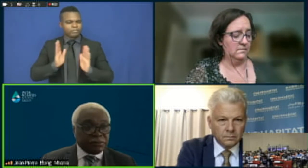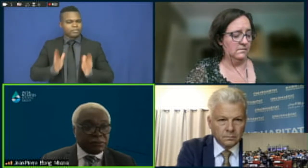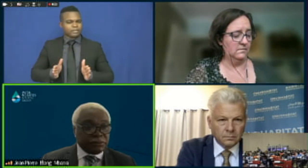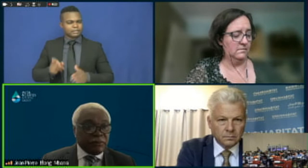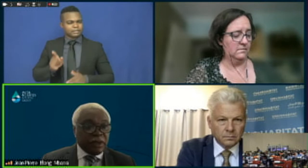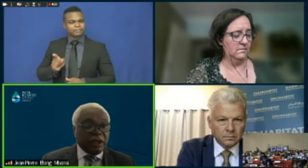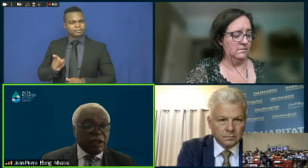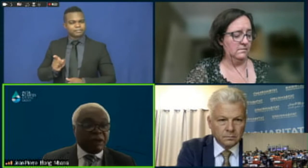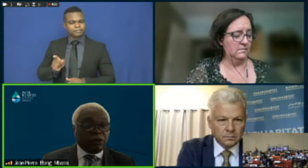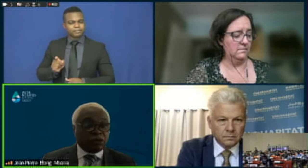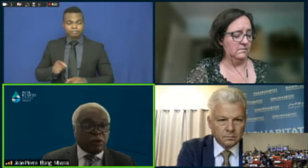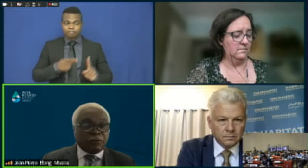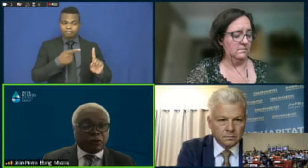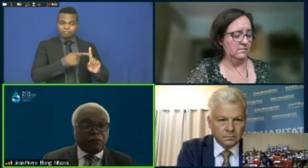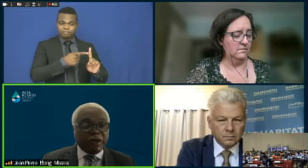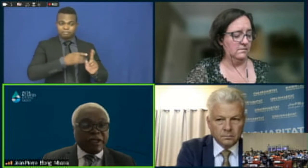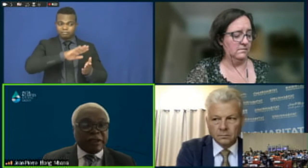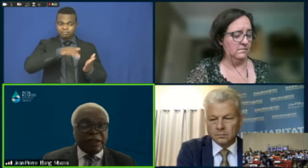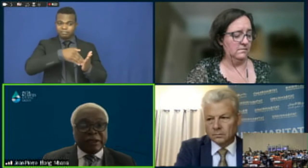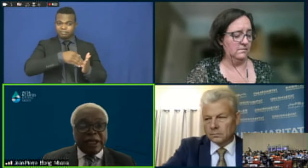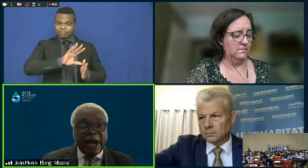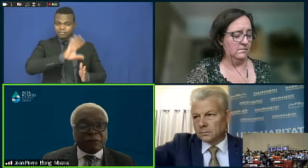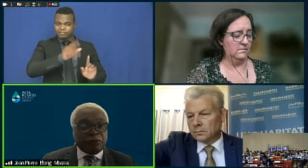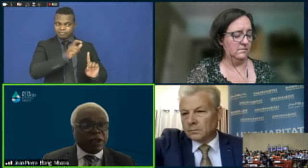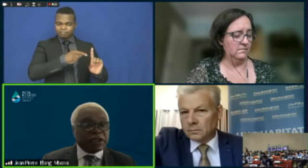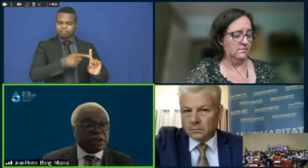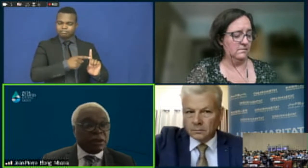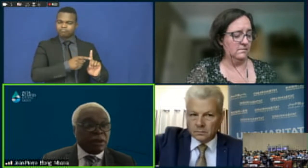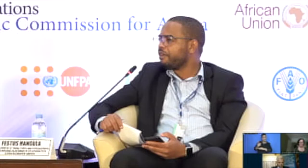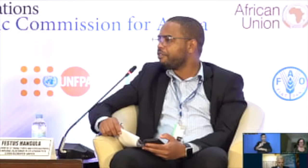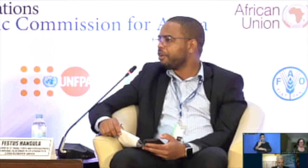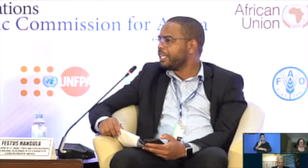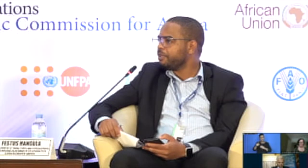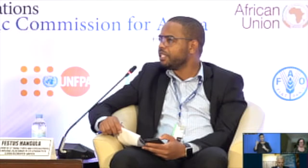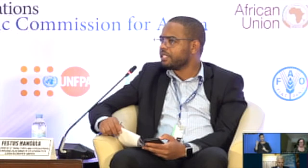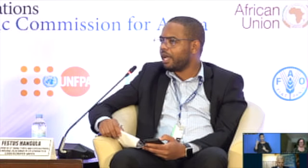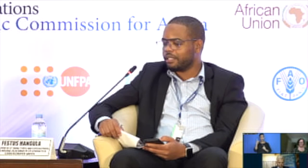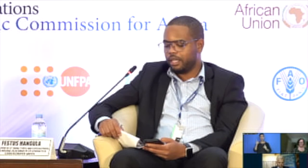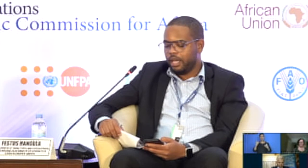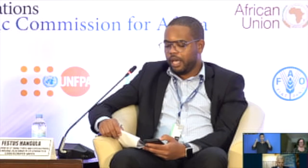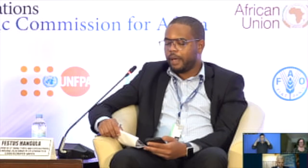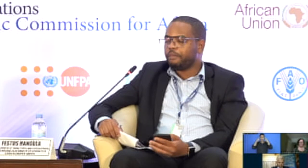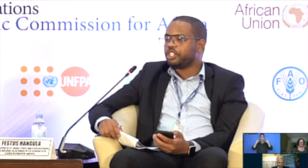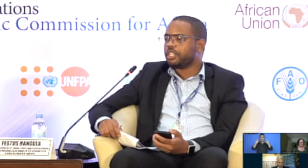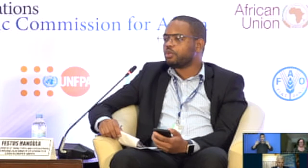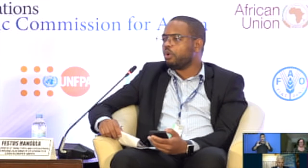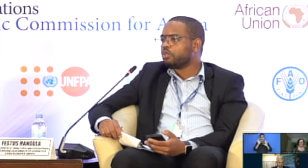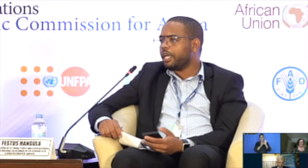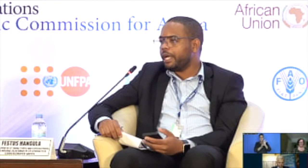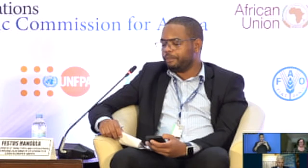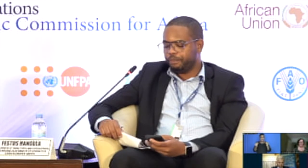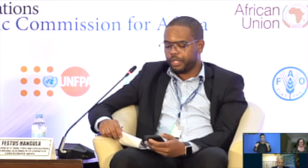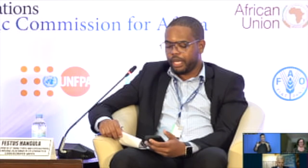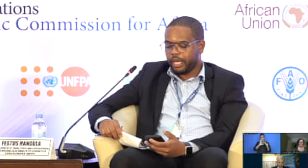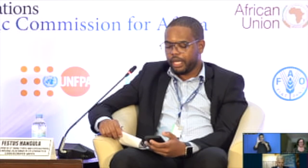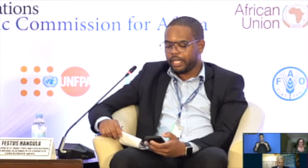because of conflict and armed conflict. Africa is being discussed. Just to also,